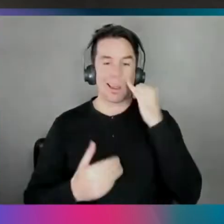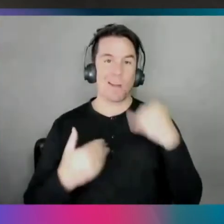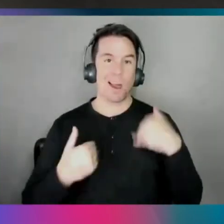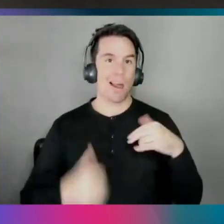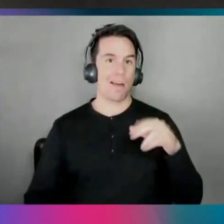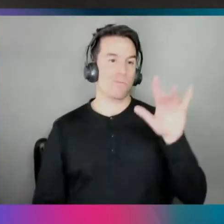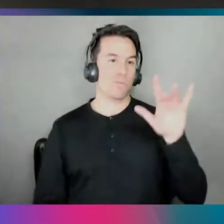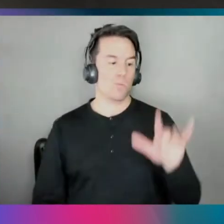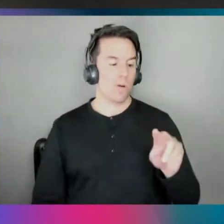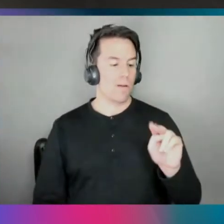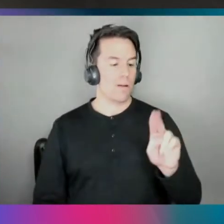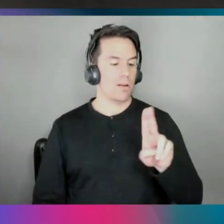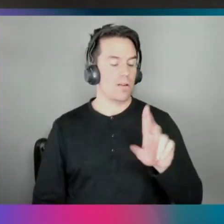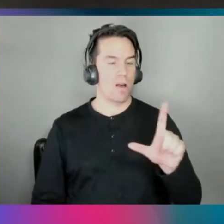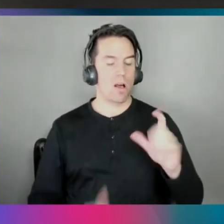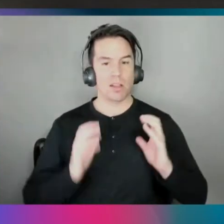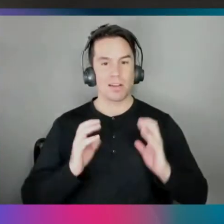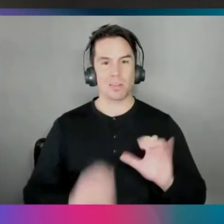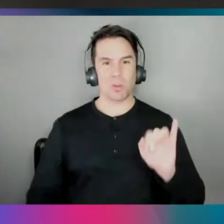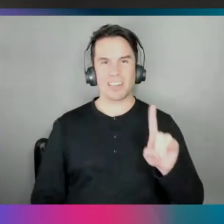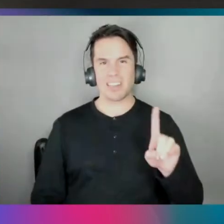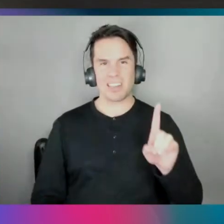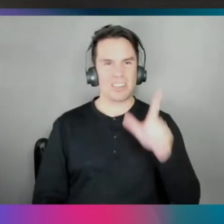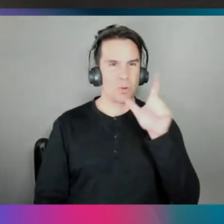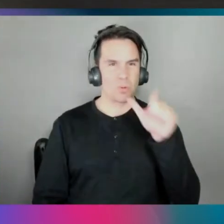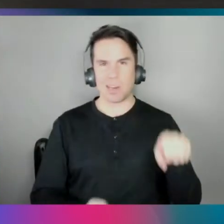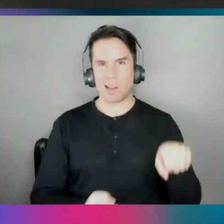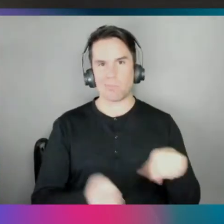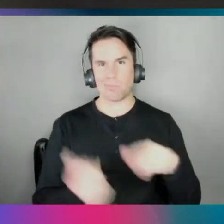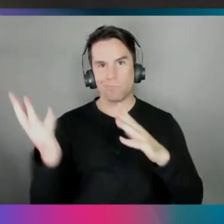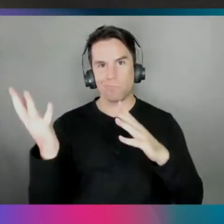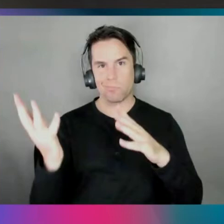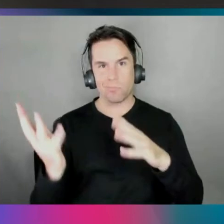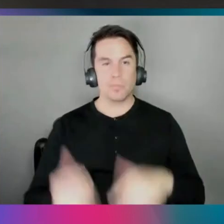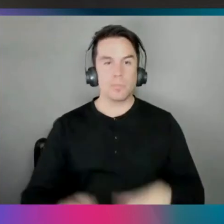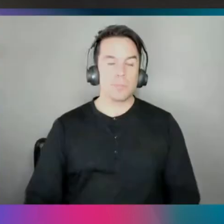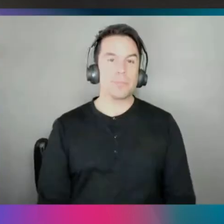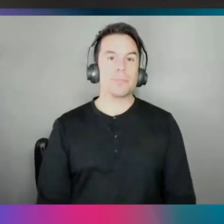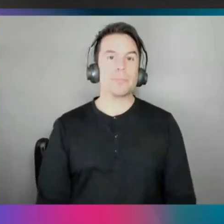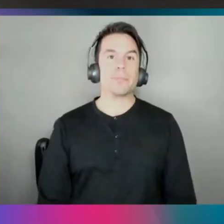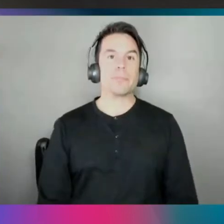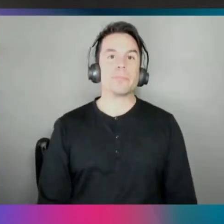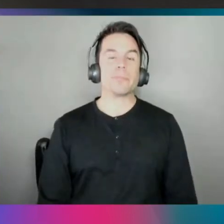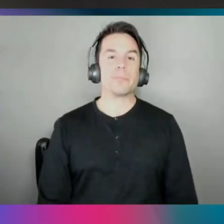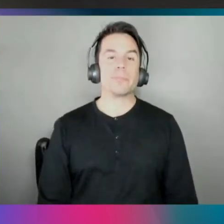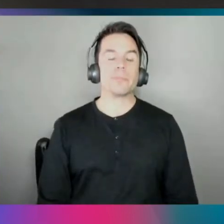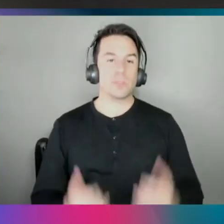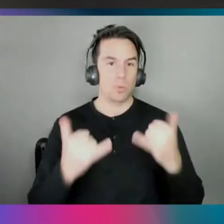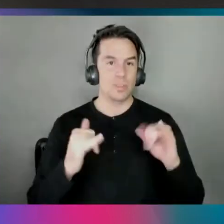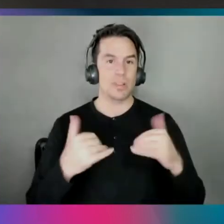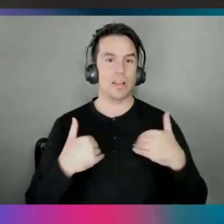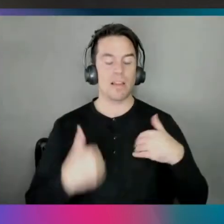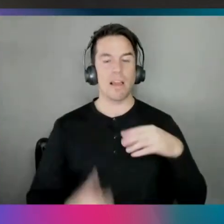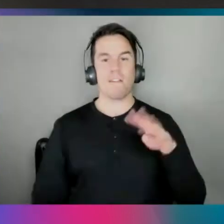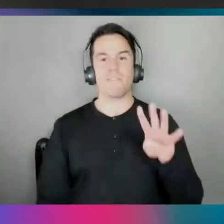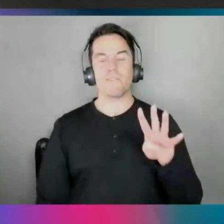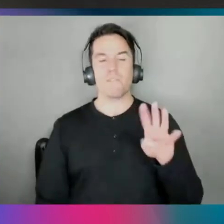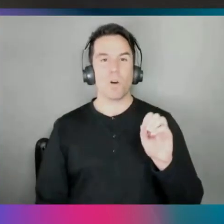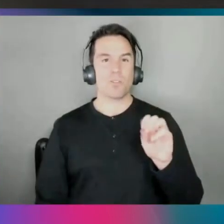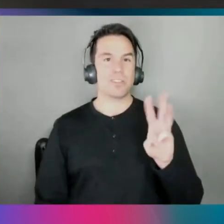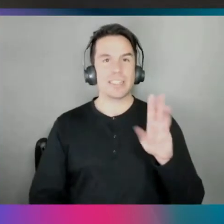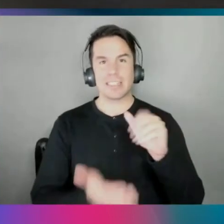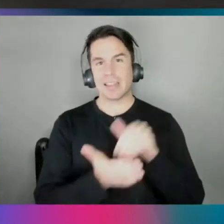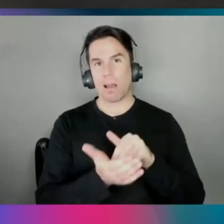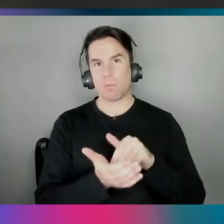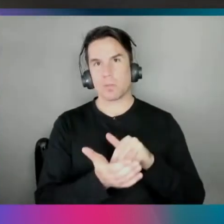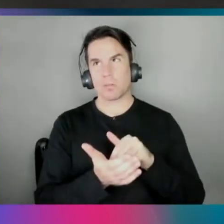et cetera, we'll just drop those out. Okay. So we still have 406,000. Sorry. What is